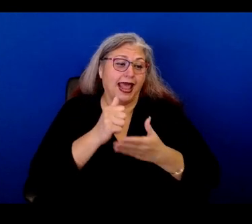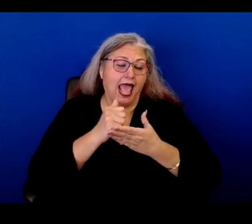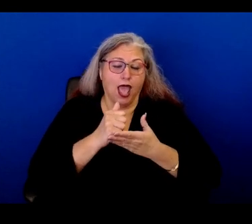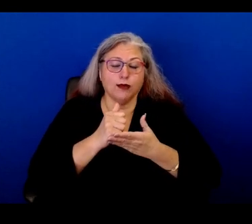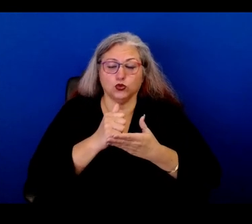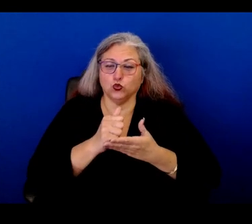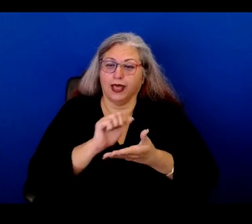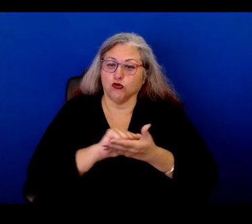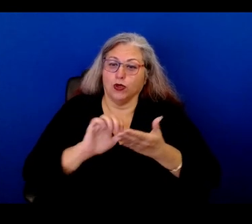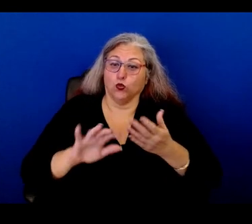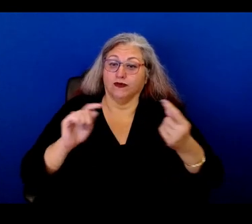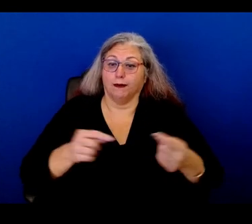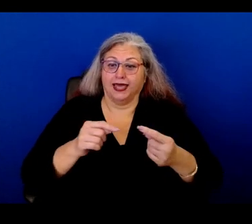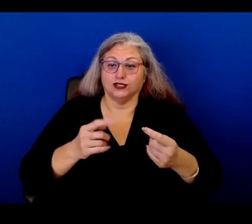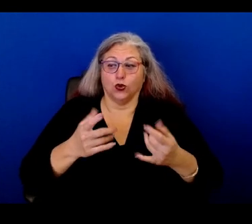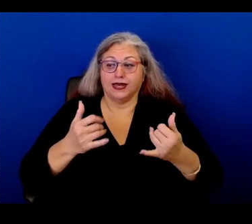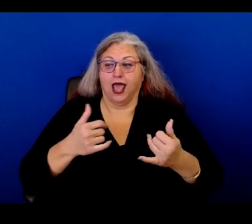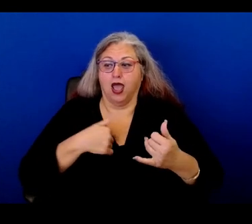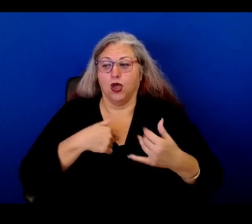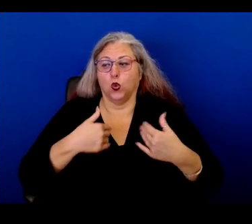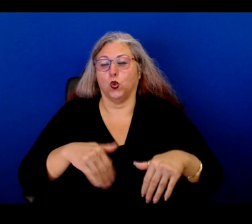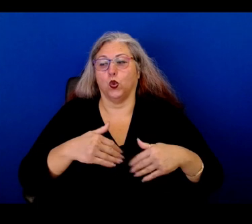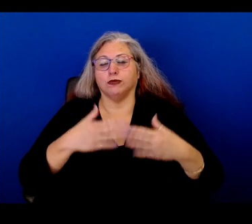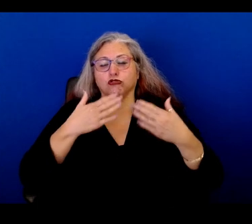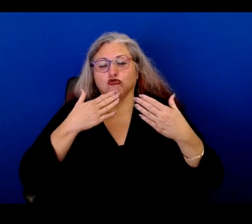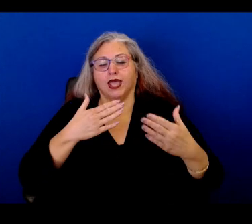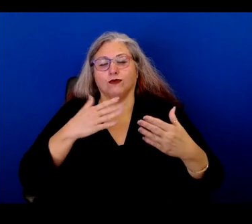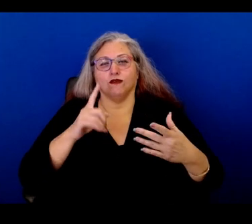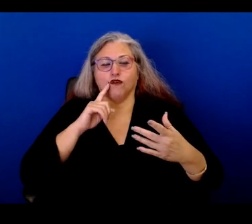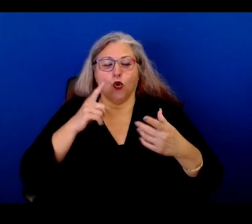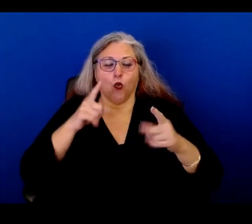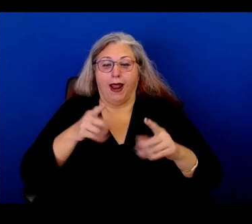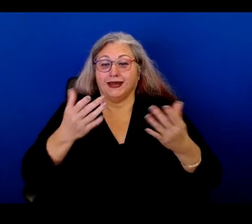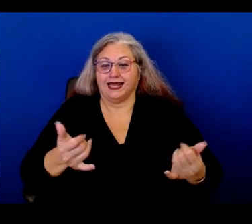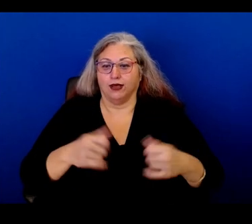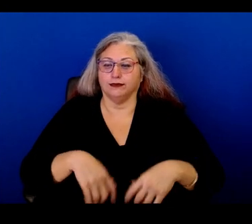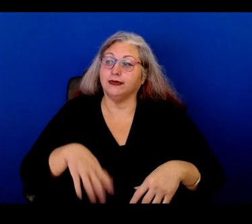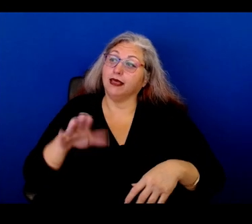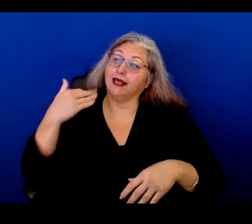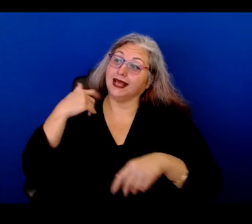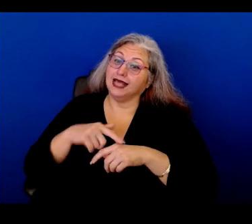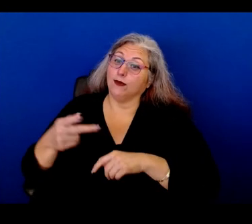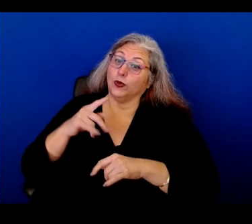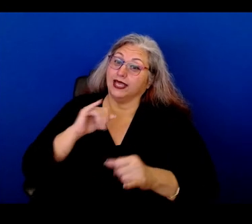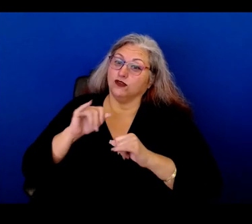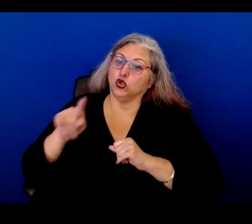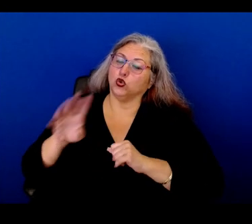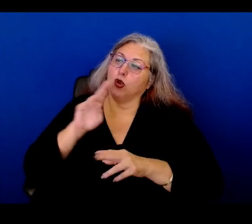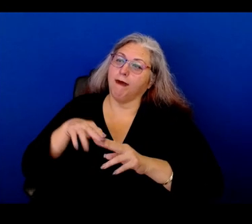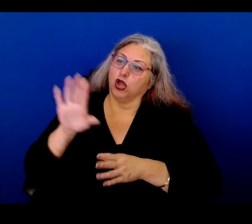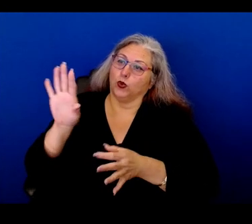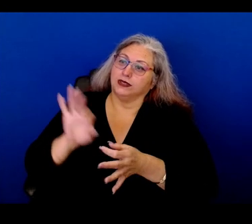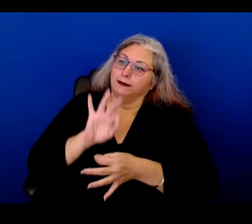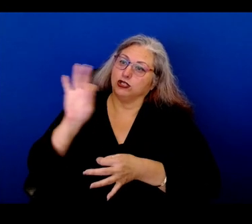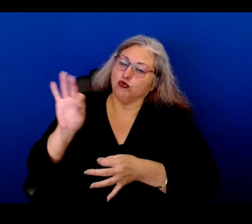pain. So I just all the more am grateful for the now. The last time we interviewed, you talked about your